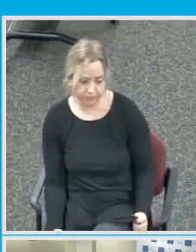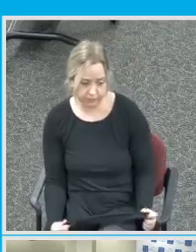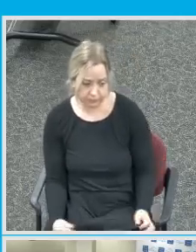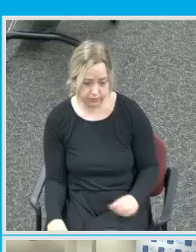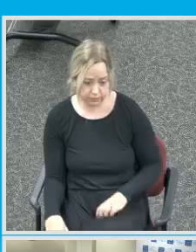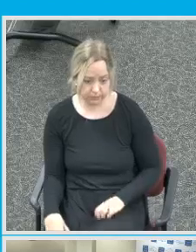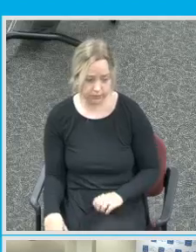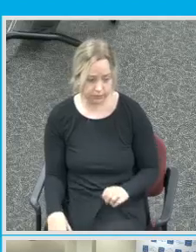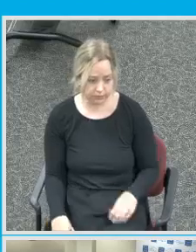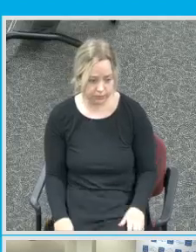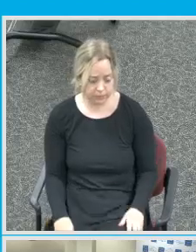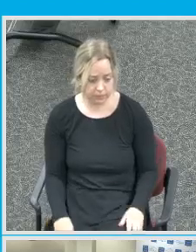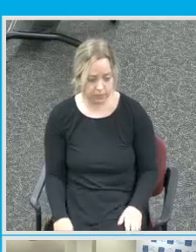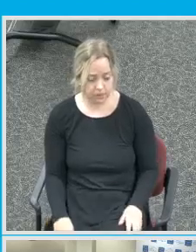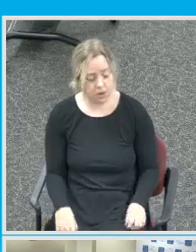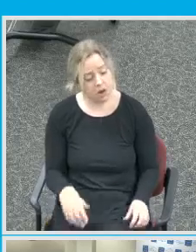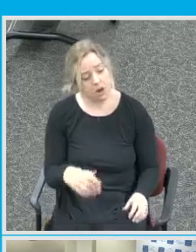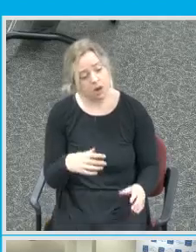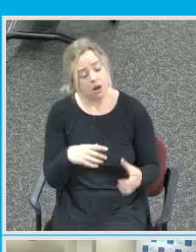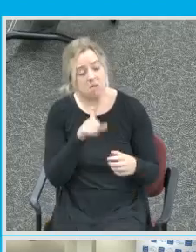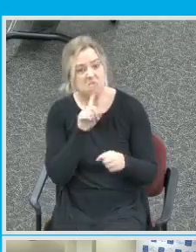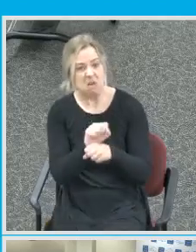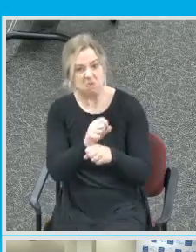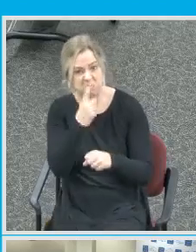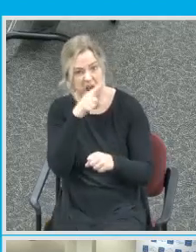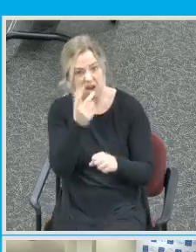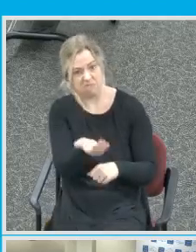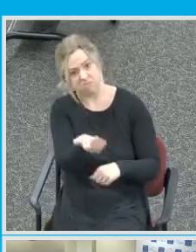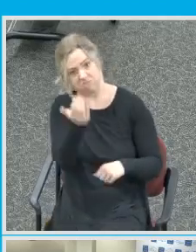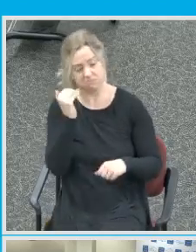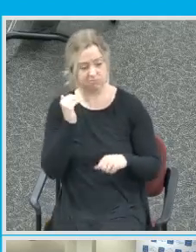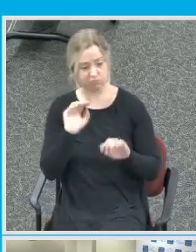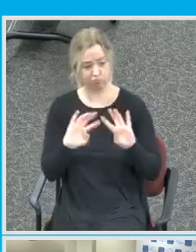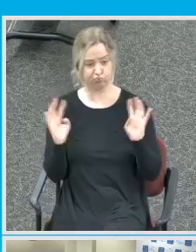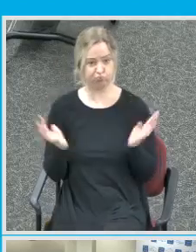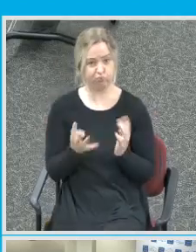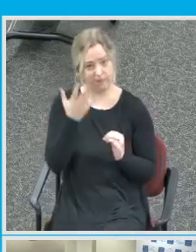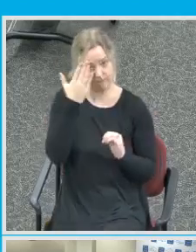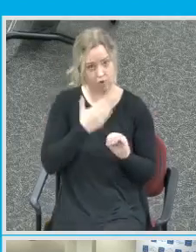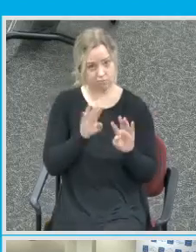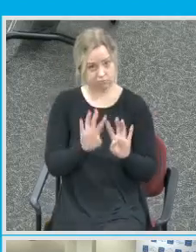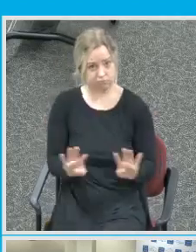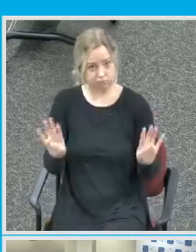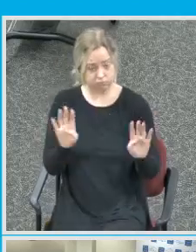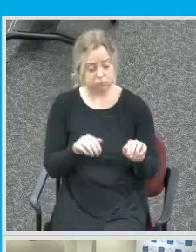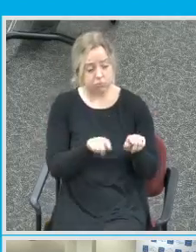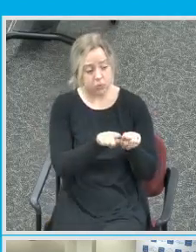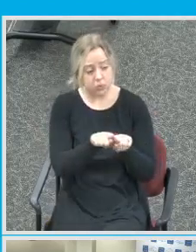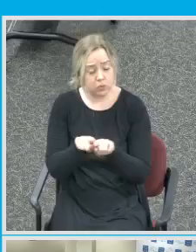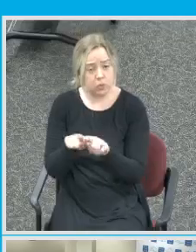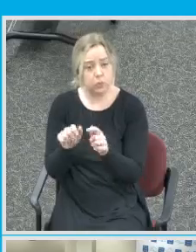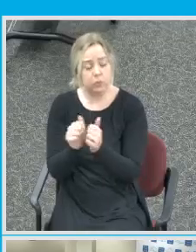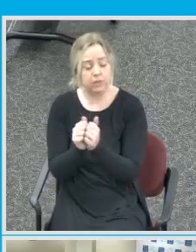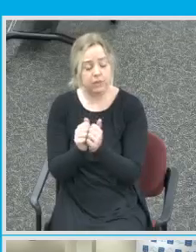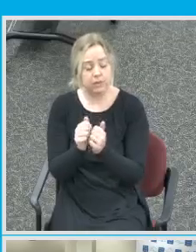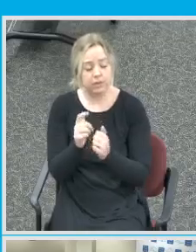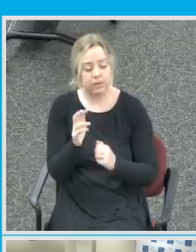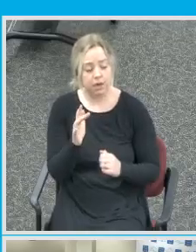Go ahead. I'd like you actually to come to the front, please. And then also with our emergency